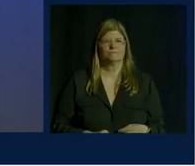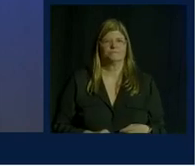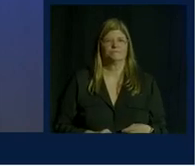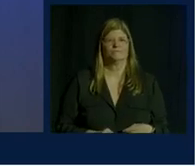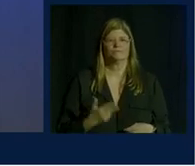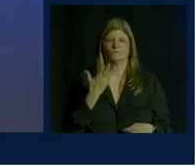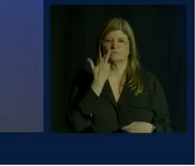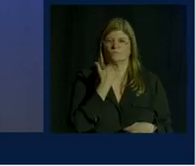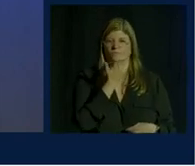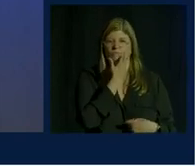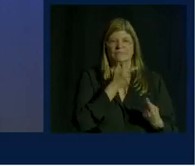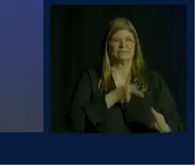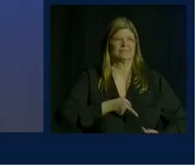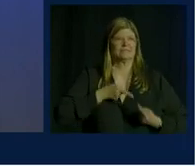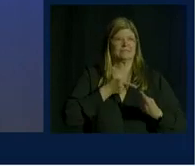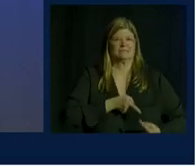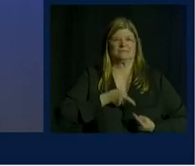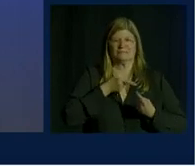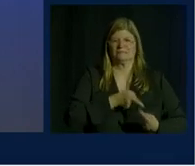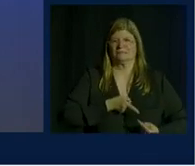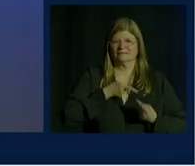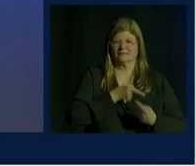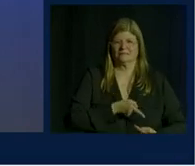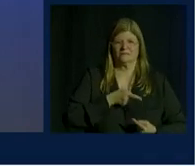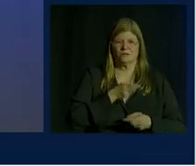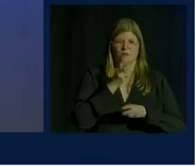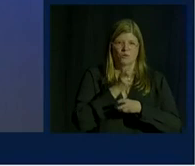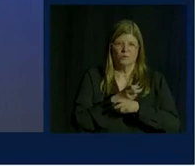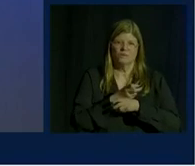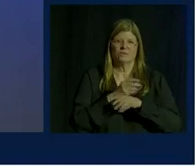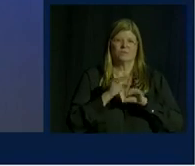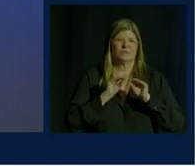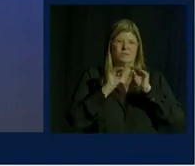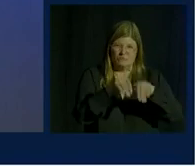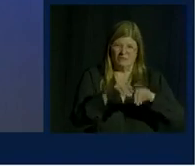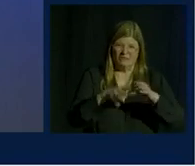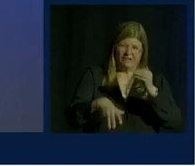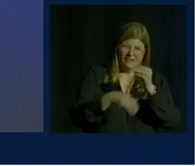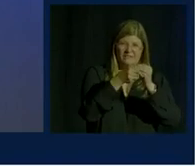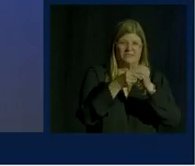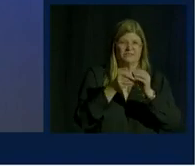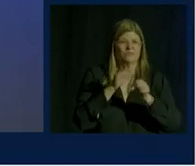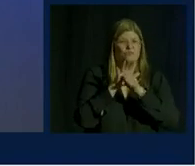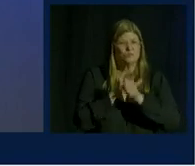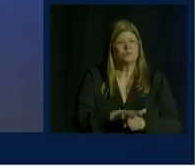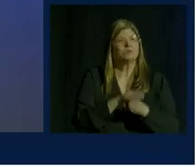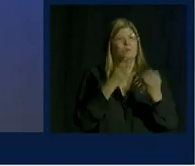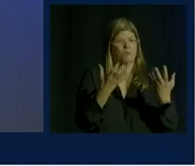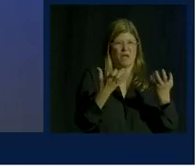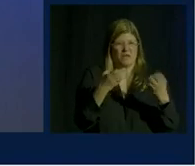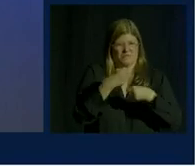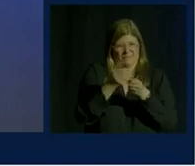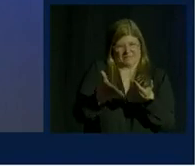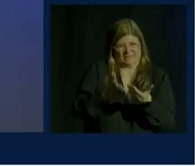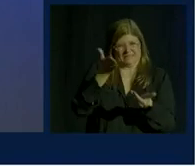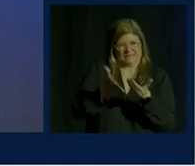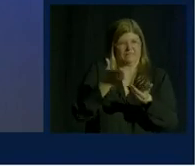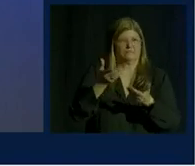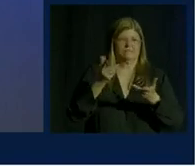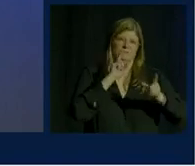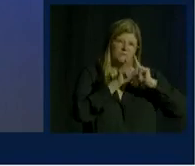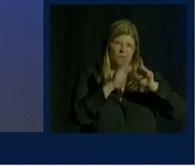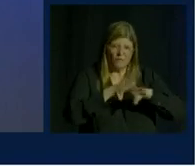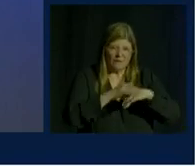thing on to their plate, but our push is to really make it as easy as possible to get online, to utilize the system and reach customers, and use that